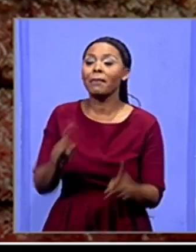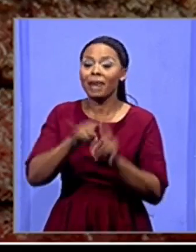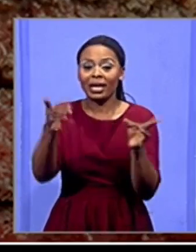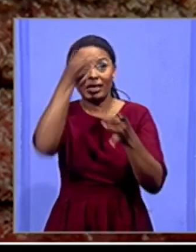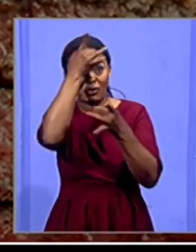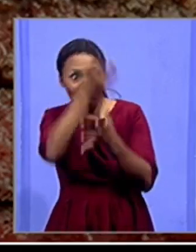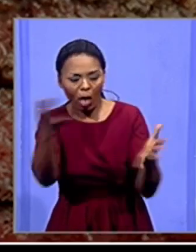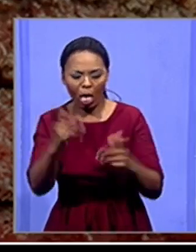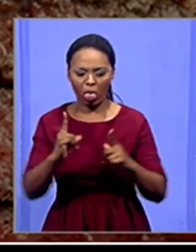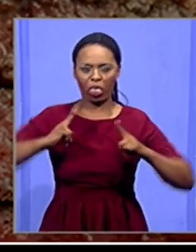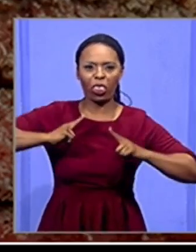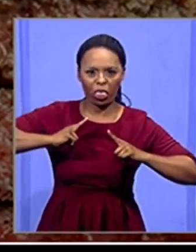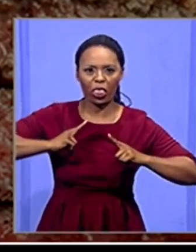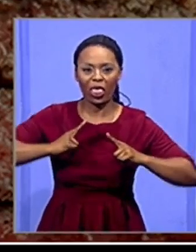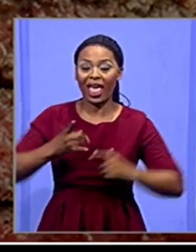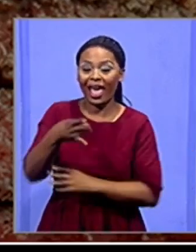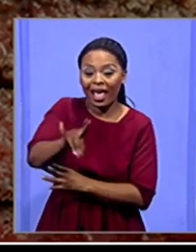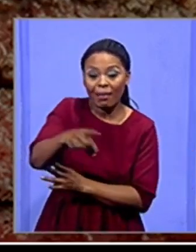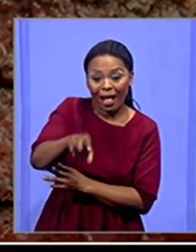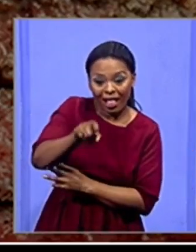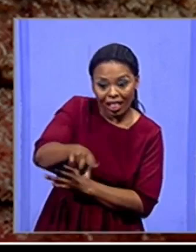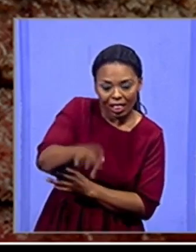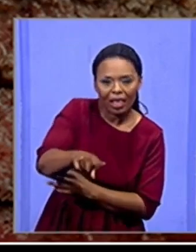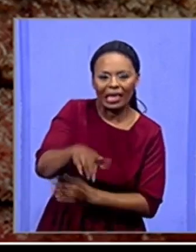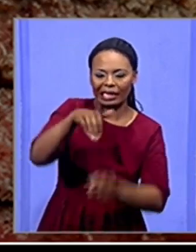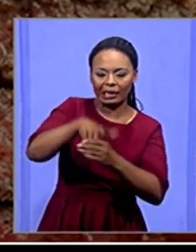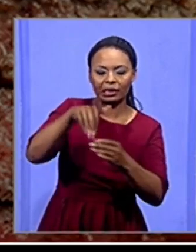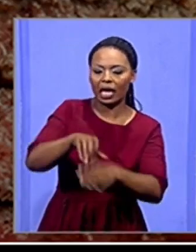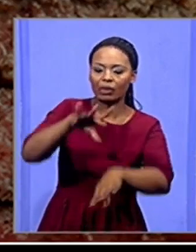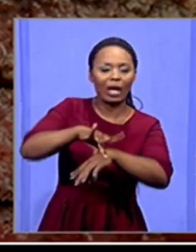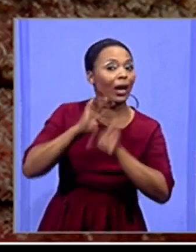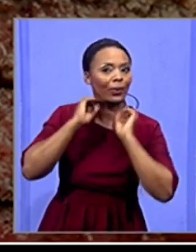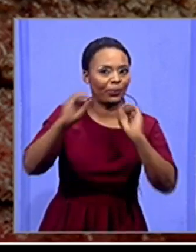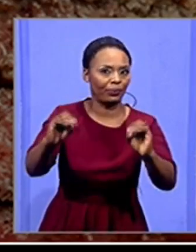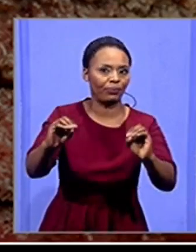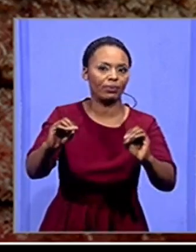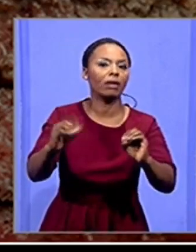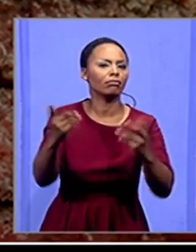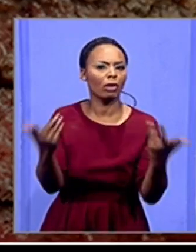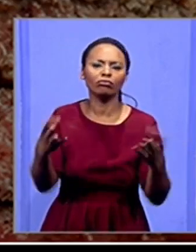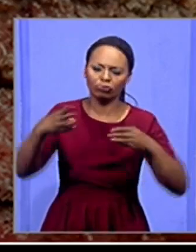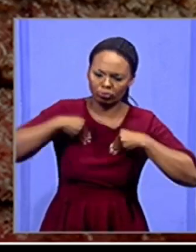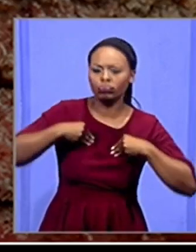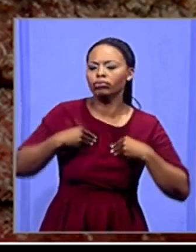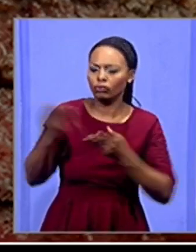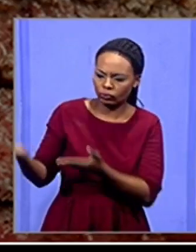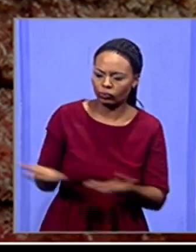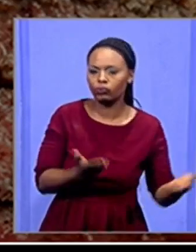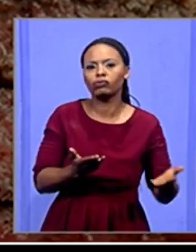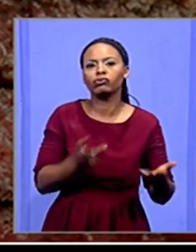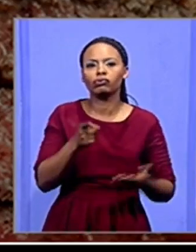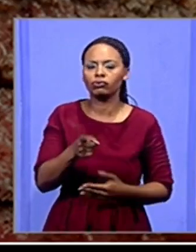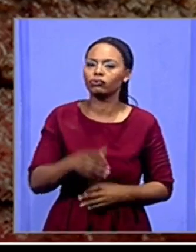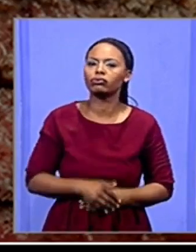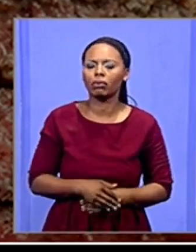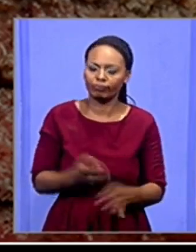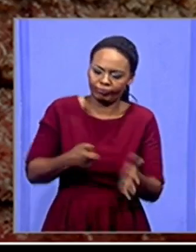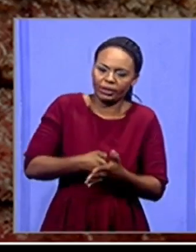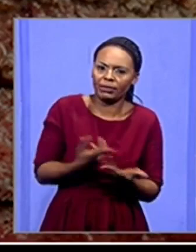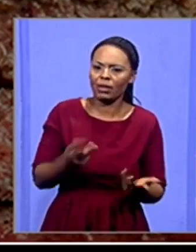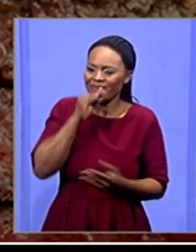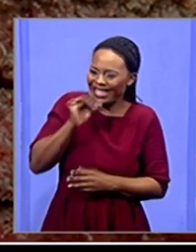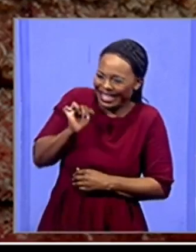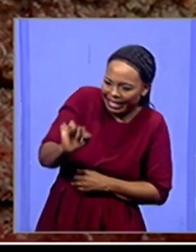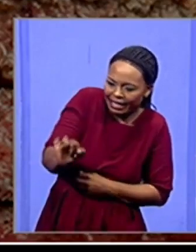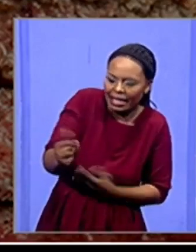gore diphologolo tse ga di na bolwetse go ka tsenya baagi bolwetse ebile gape ke tsa